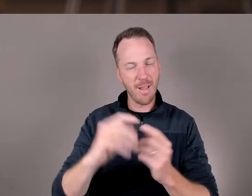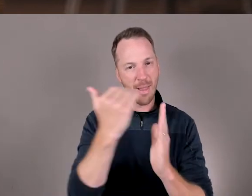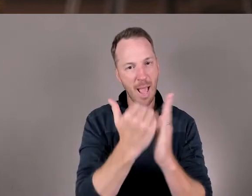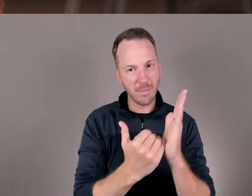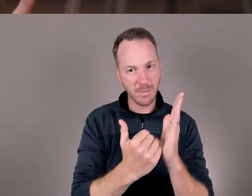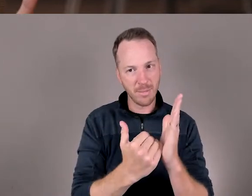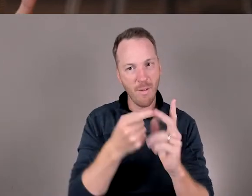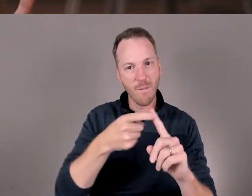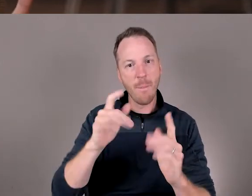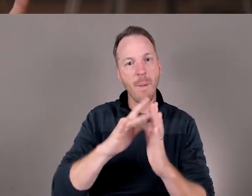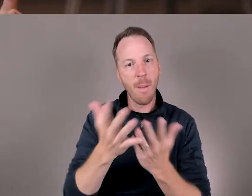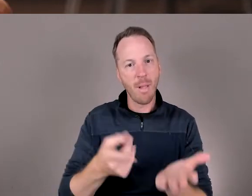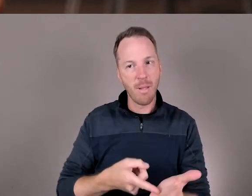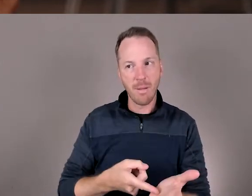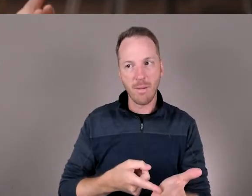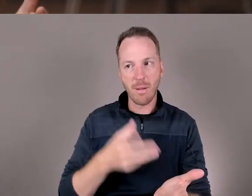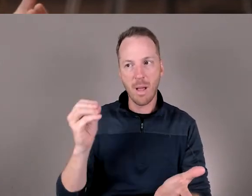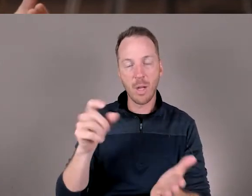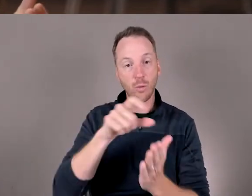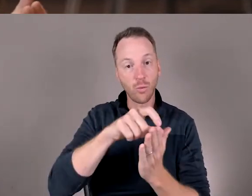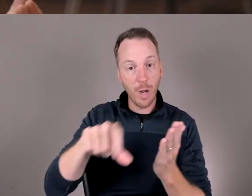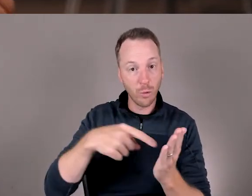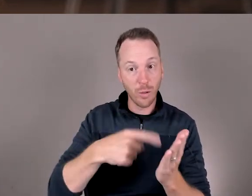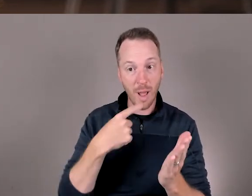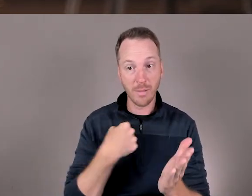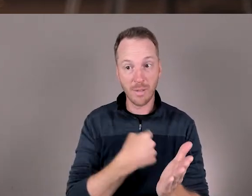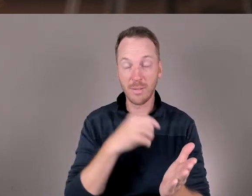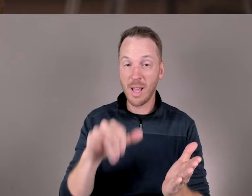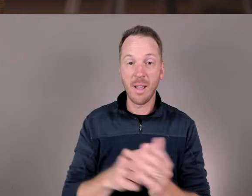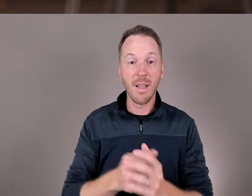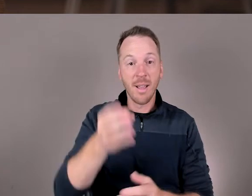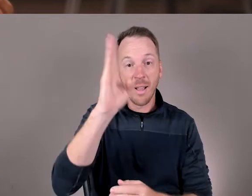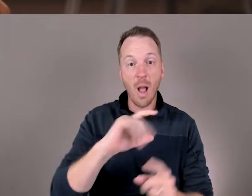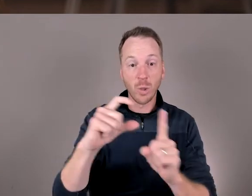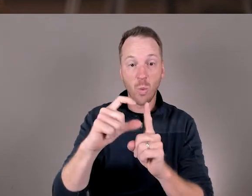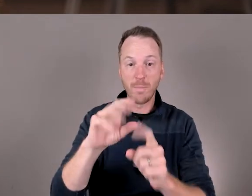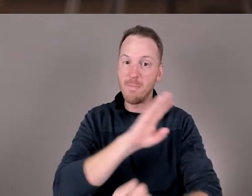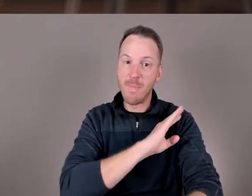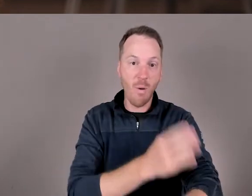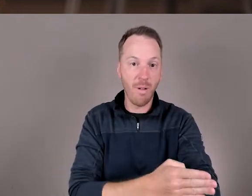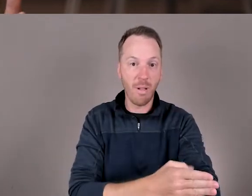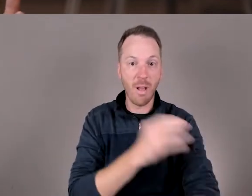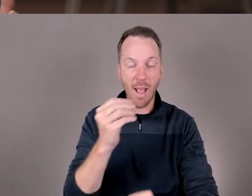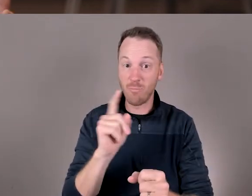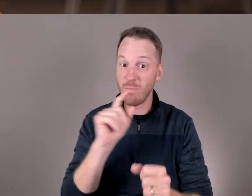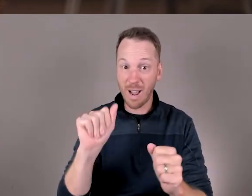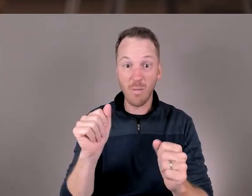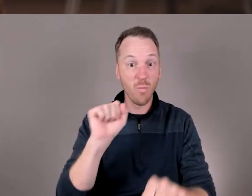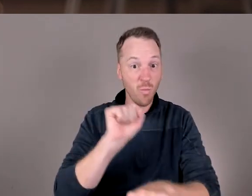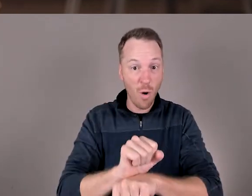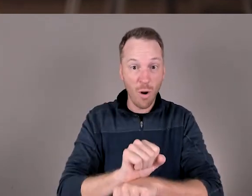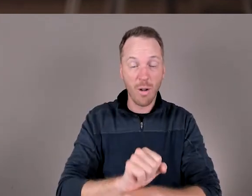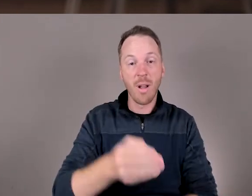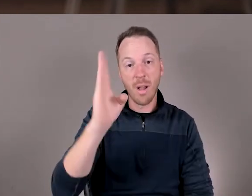lesson from the Bible. And the scriptures tell us that God's word is powerful and effective. And so